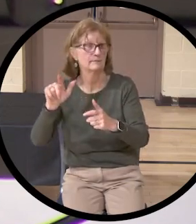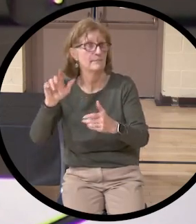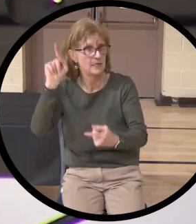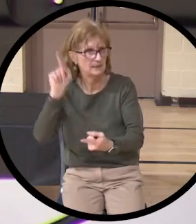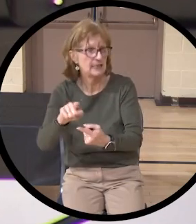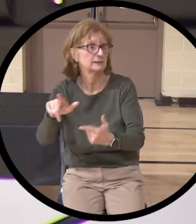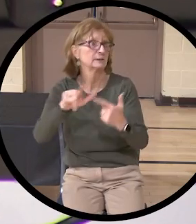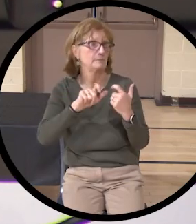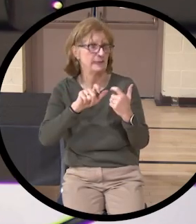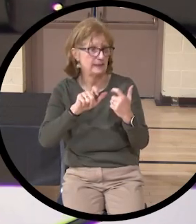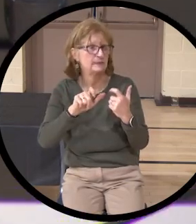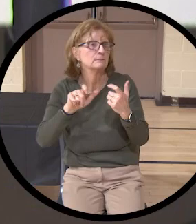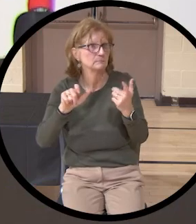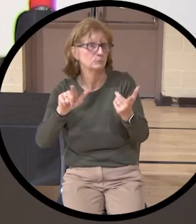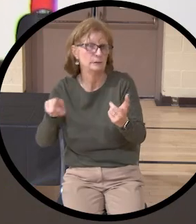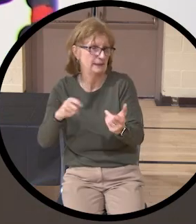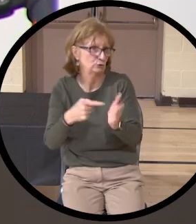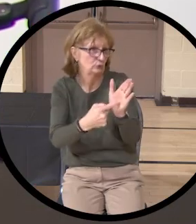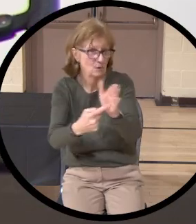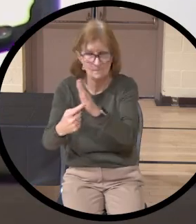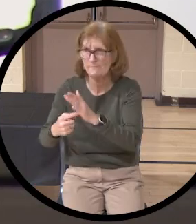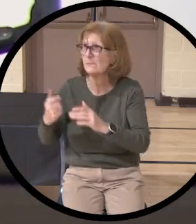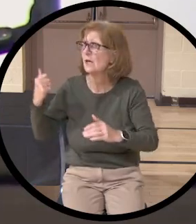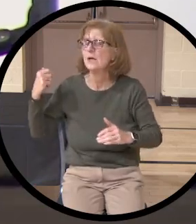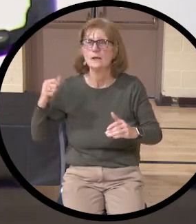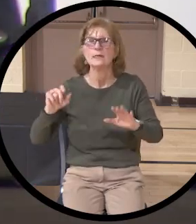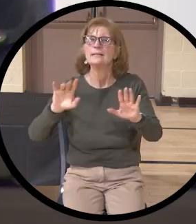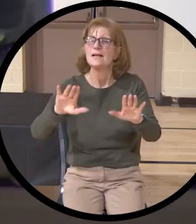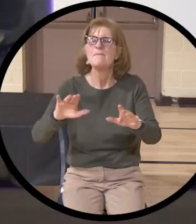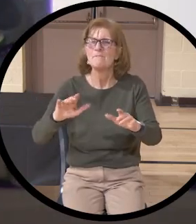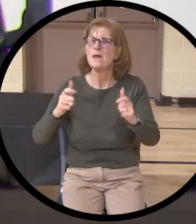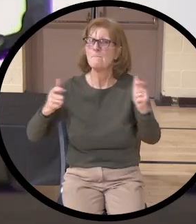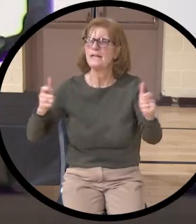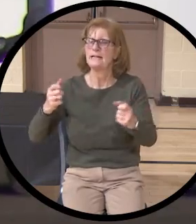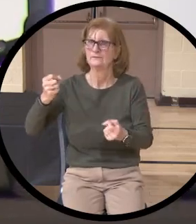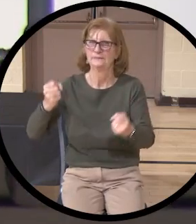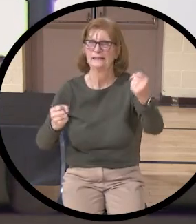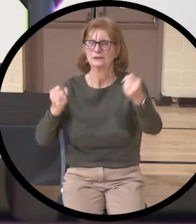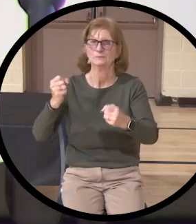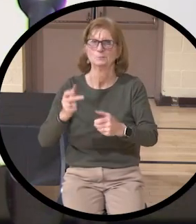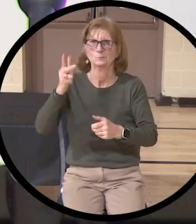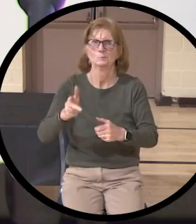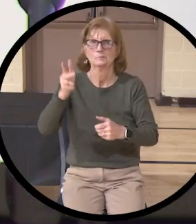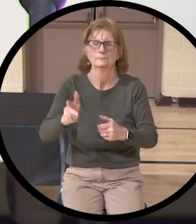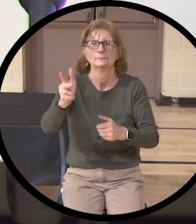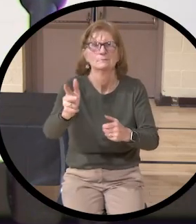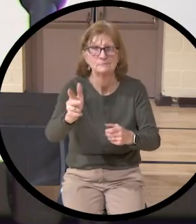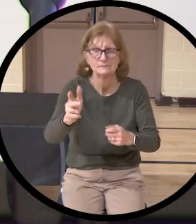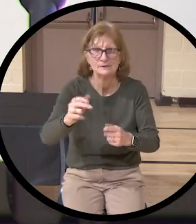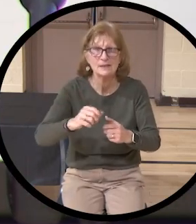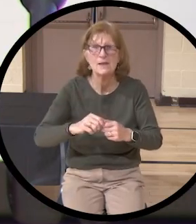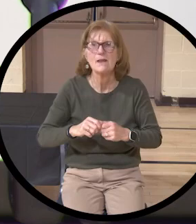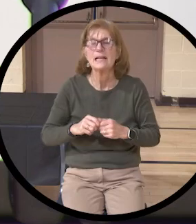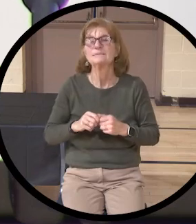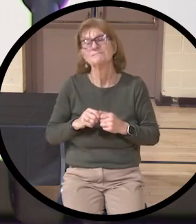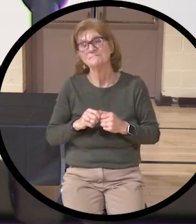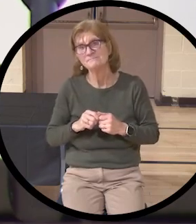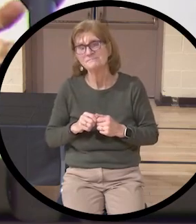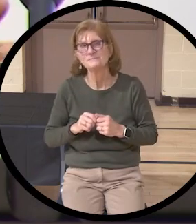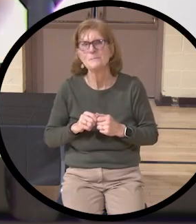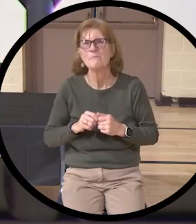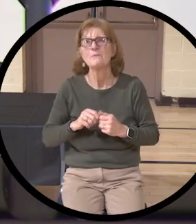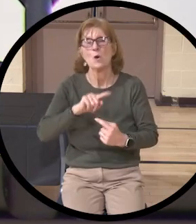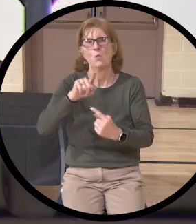I'll just add too that while the larger vehicles may be able to go over the humps a little faster, they have a harder time with the